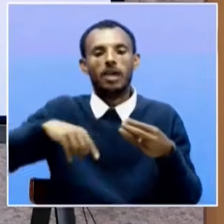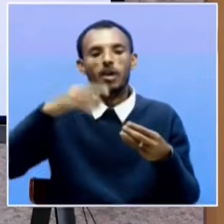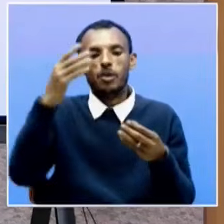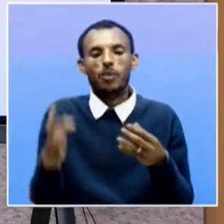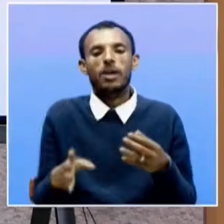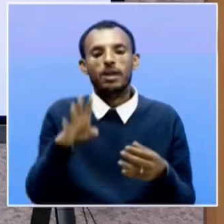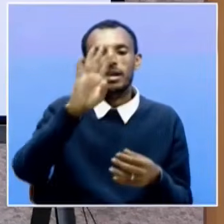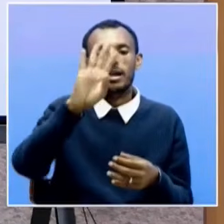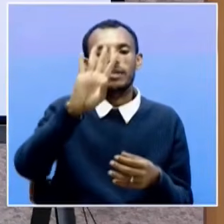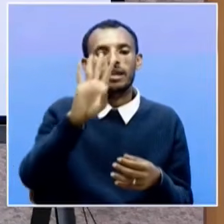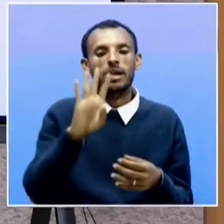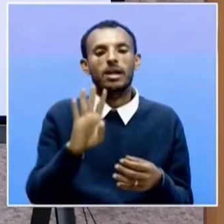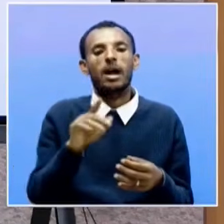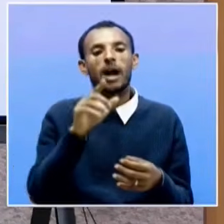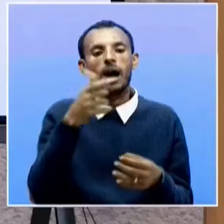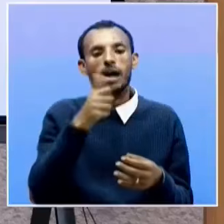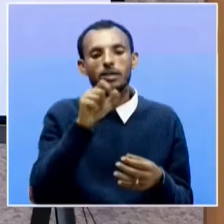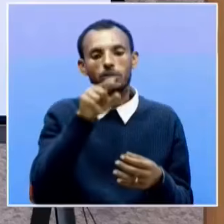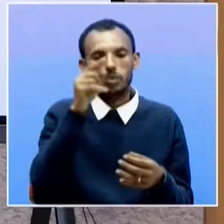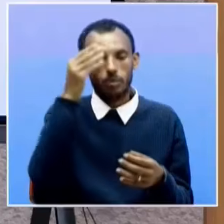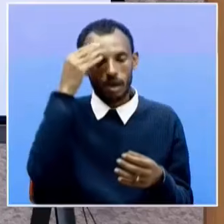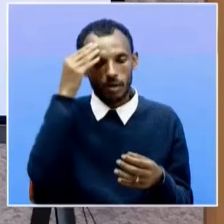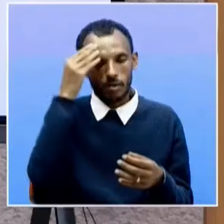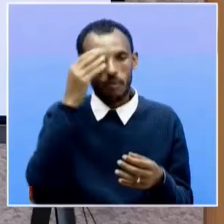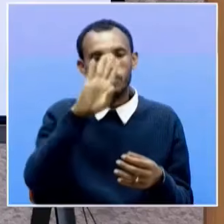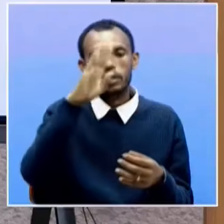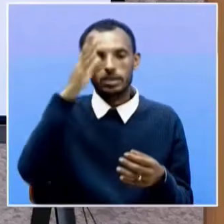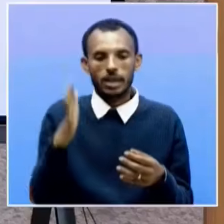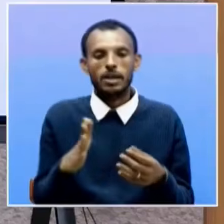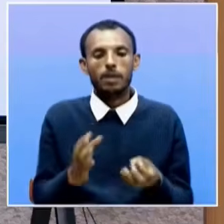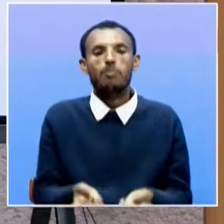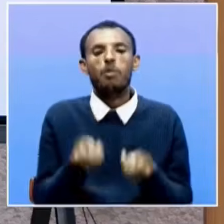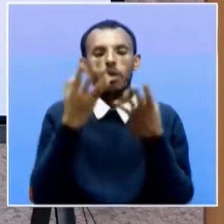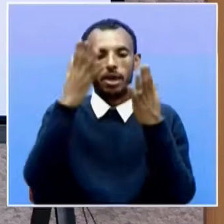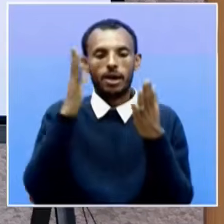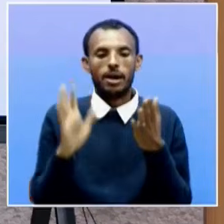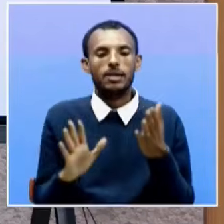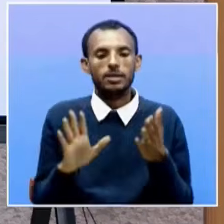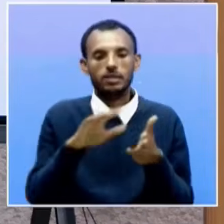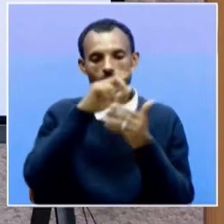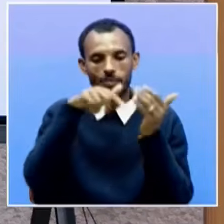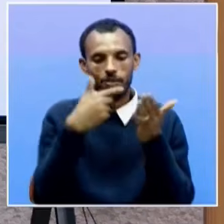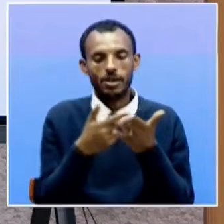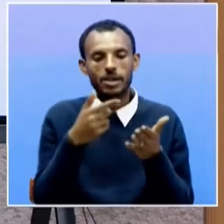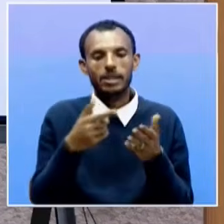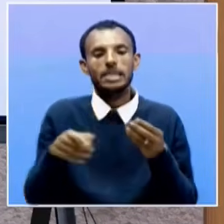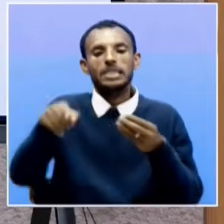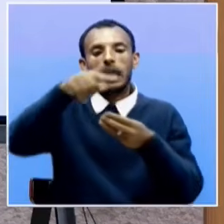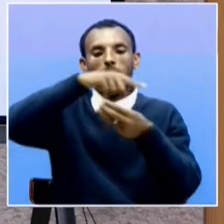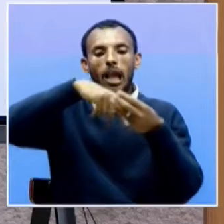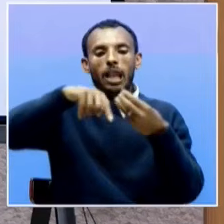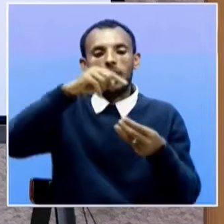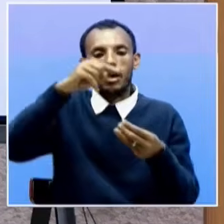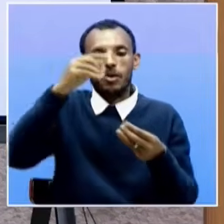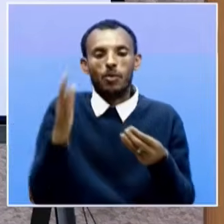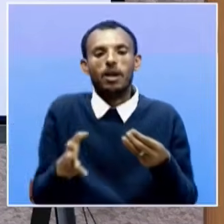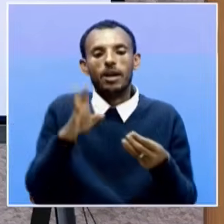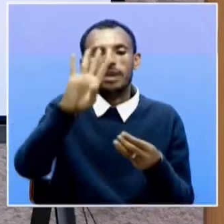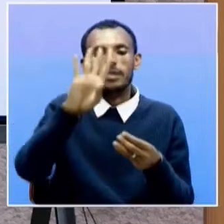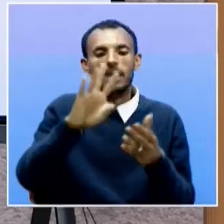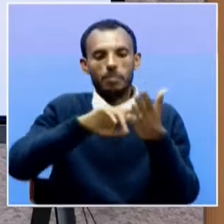all know, a quadrilateral is a four-sided polygon. Therefore, a cyclic quadrilateral is